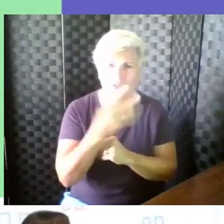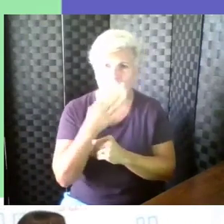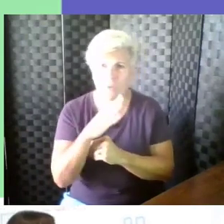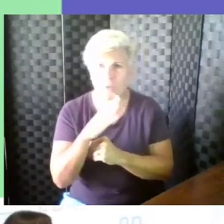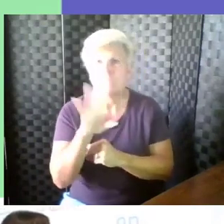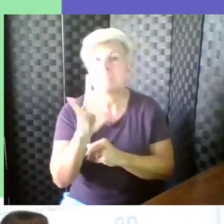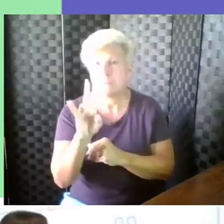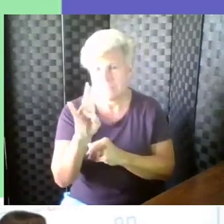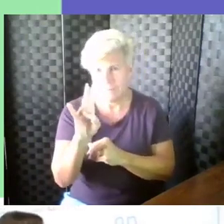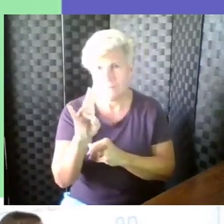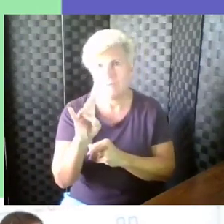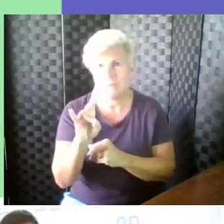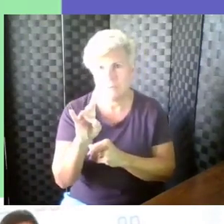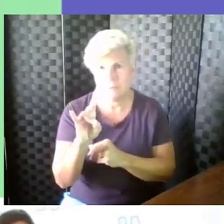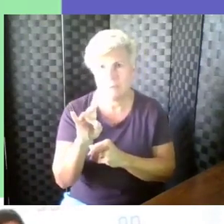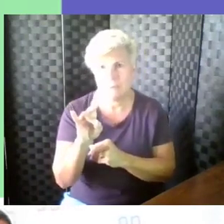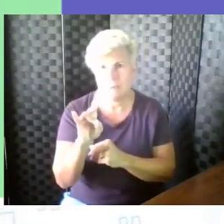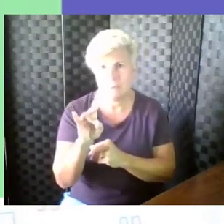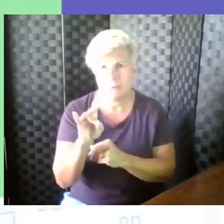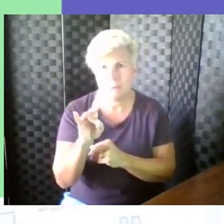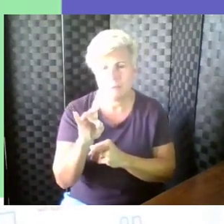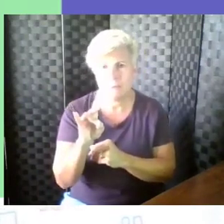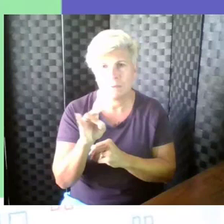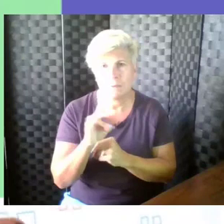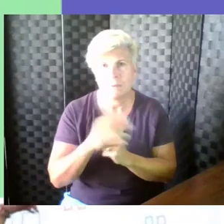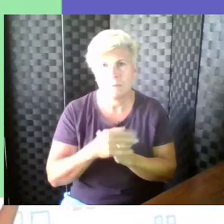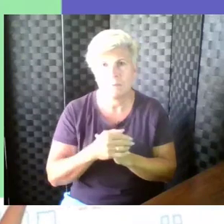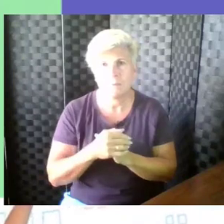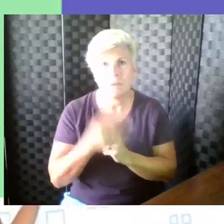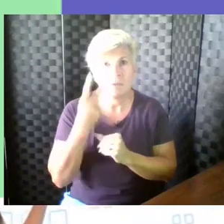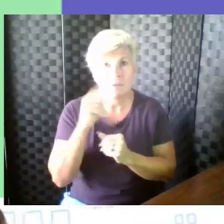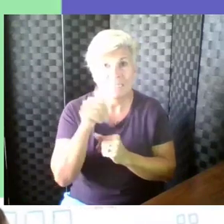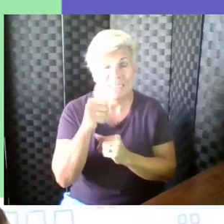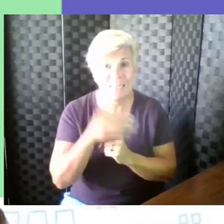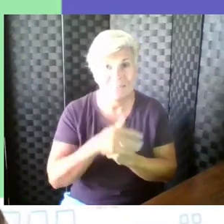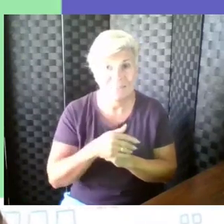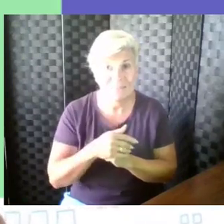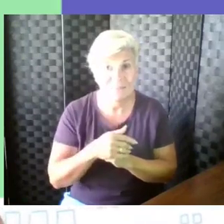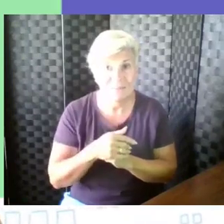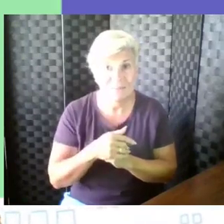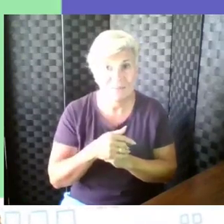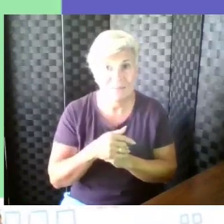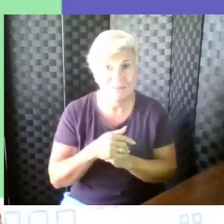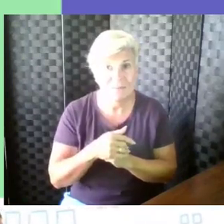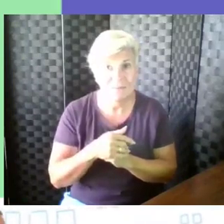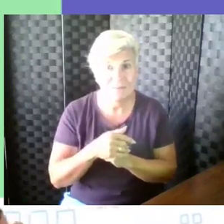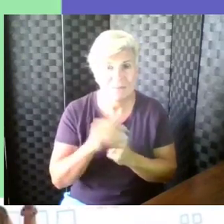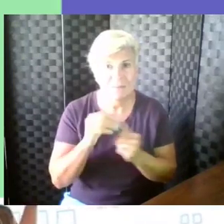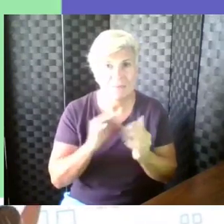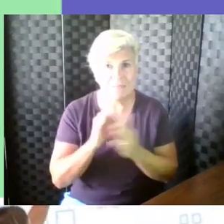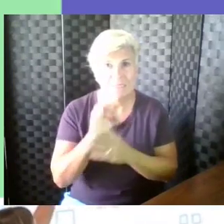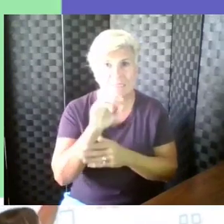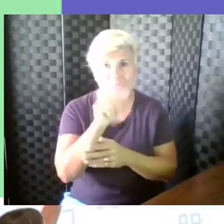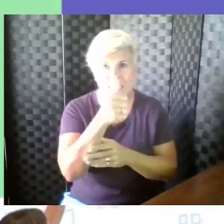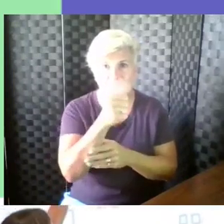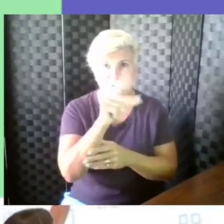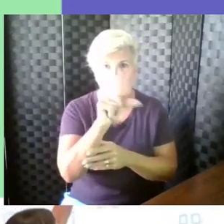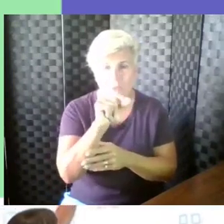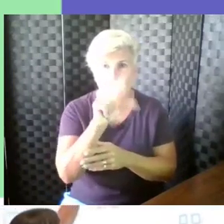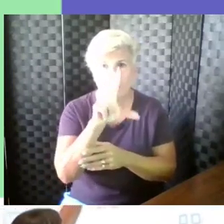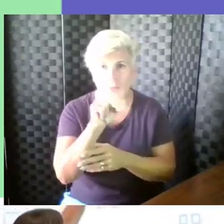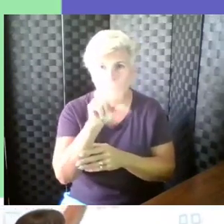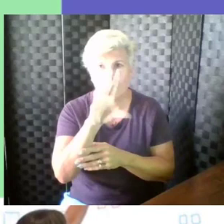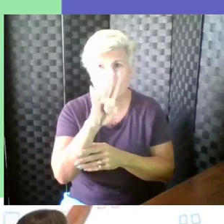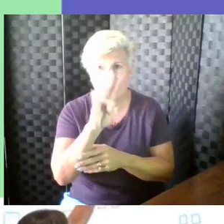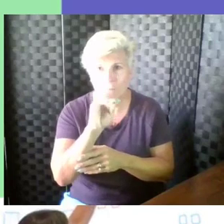like 7. I think that's what we had last time. All right, look at our tens. Let's count these by tens. 10,